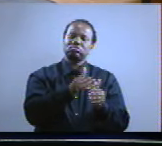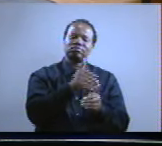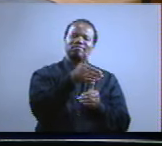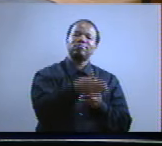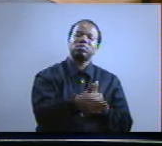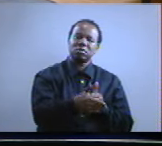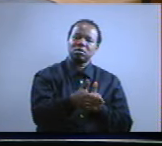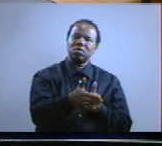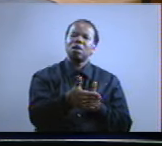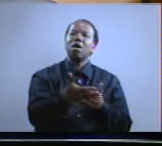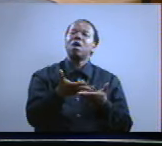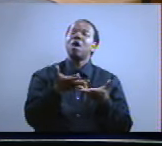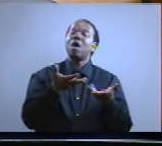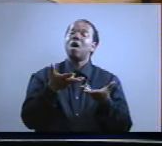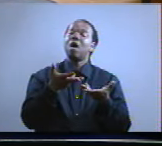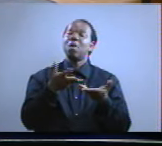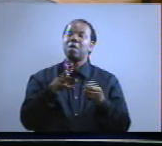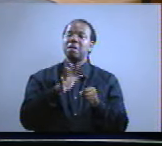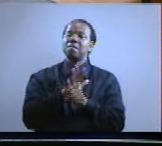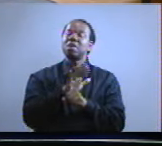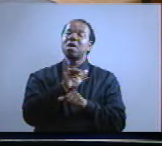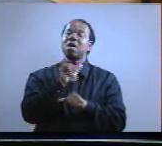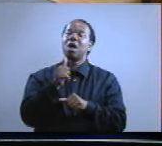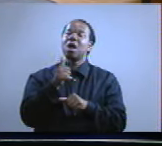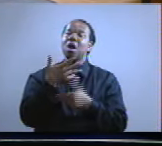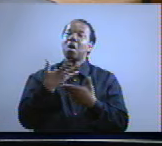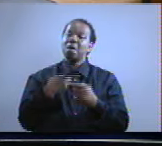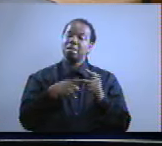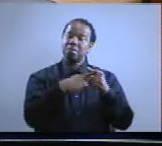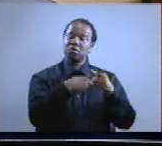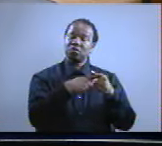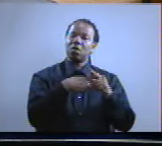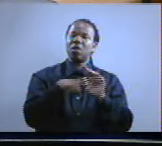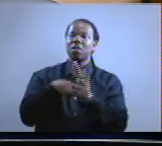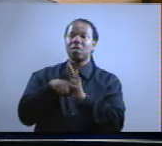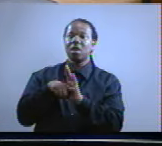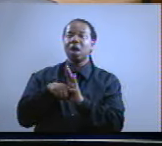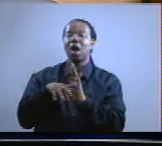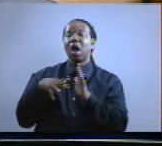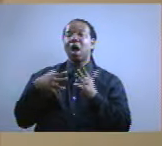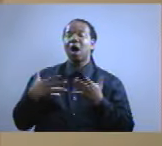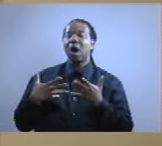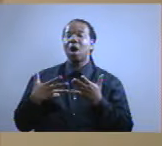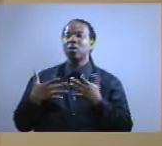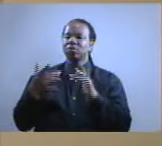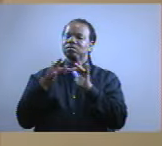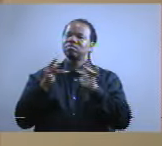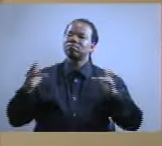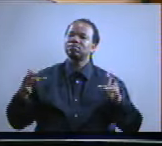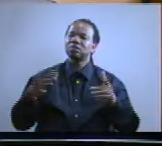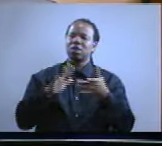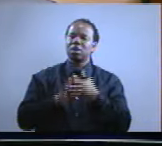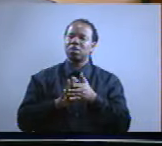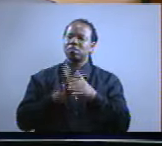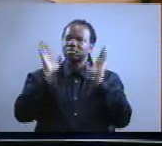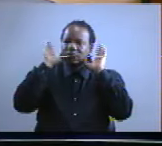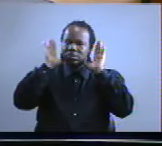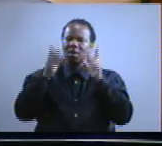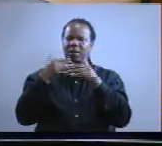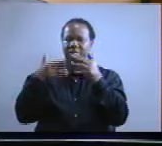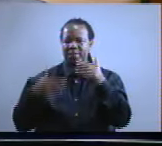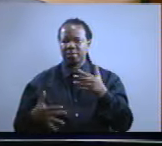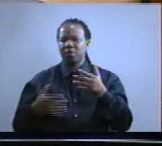the effect, both positive and negative, that social media uses on youth and families. Thank you very much. Noted. Does any